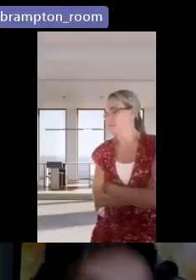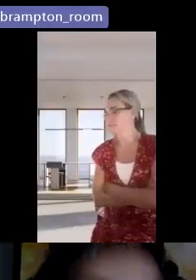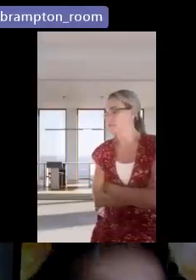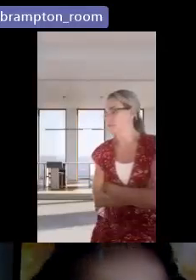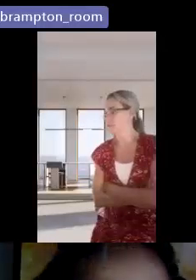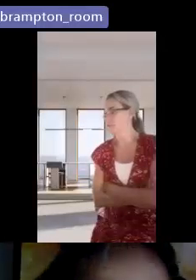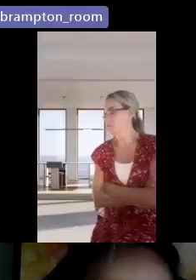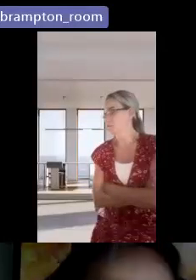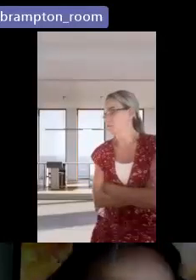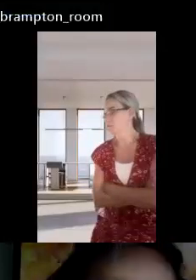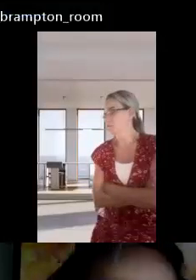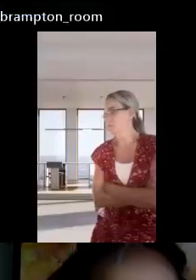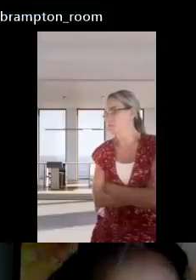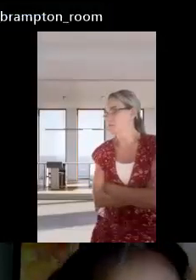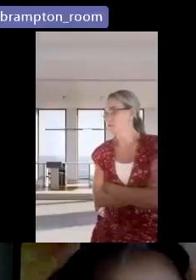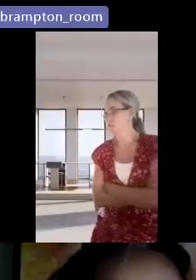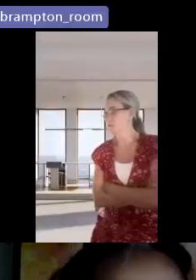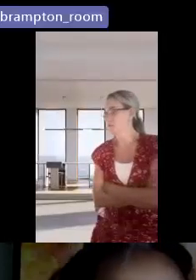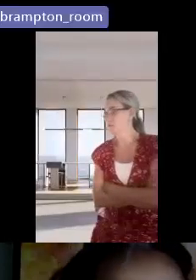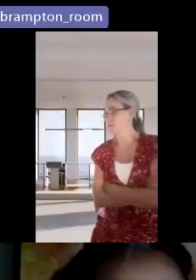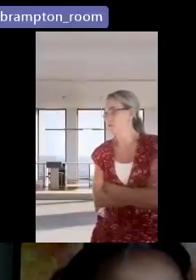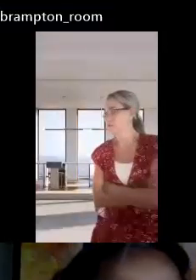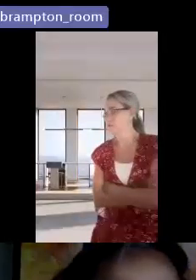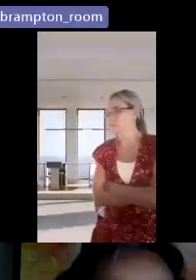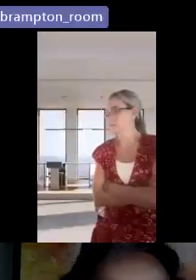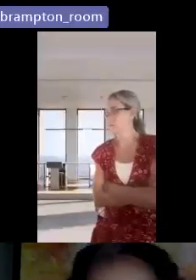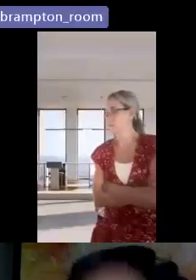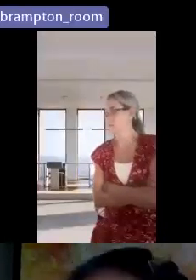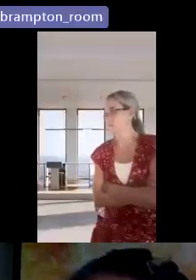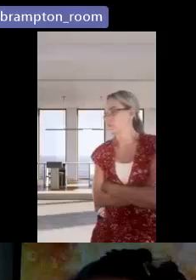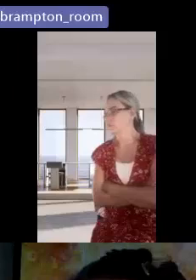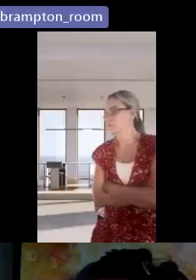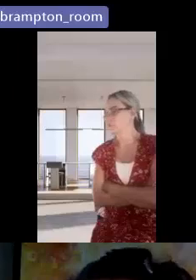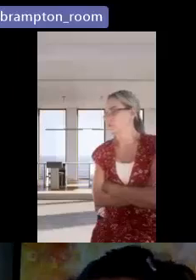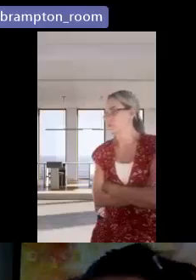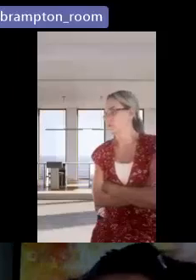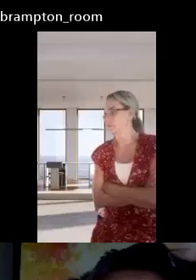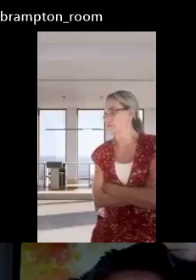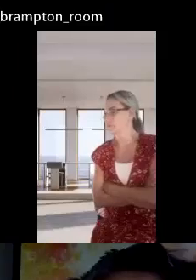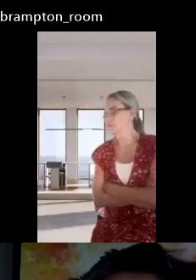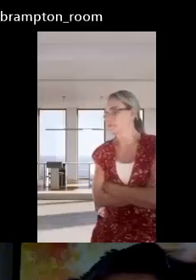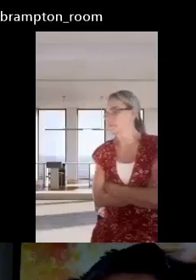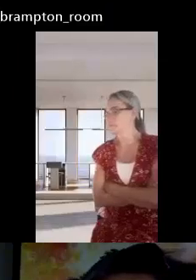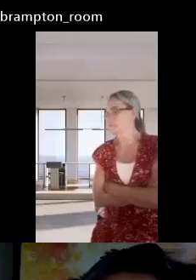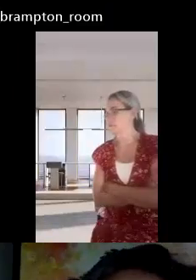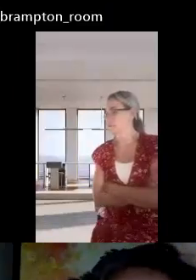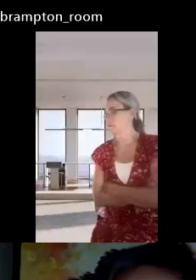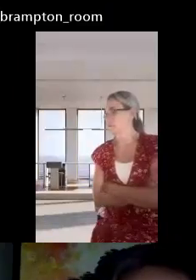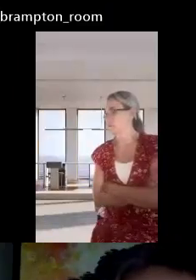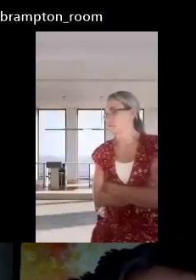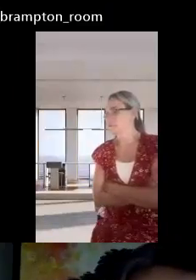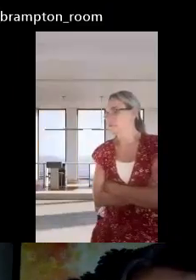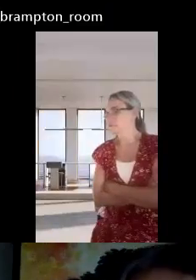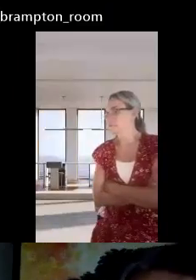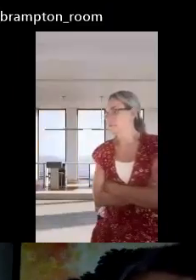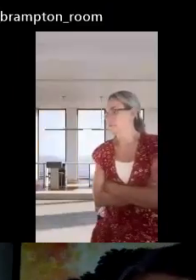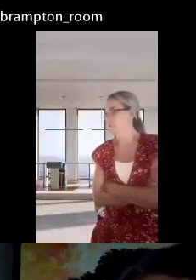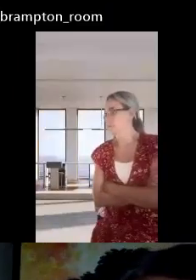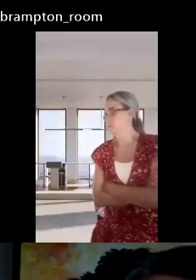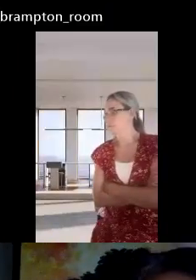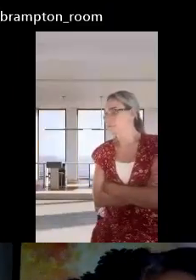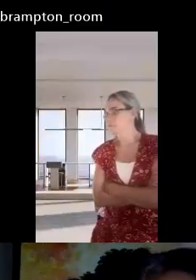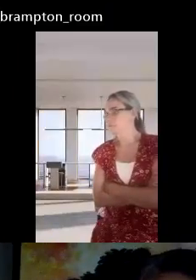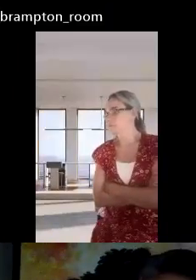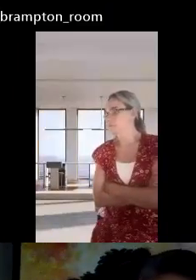have someone? Sorry, excuse me, Chair. Okay. Hello, yes. Sorry. I had another question for Cawthra when